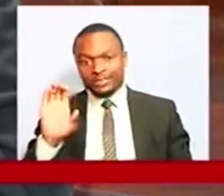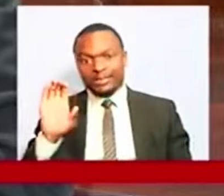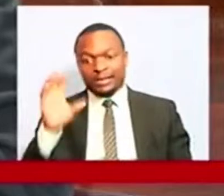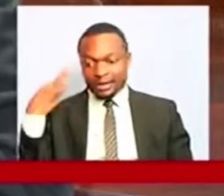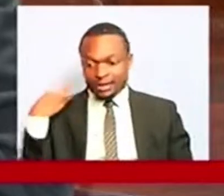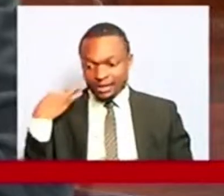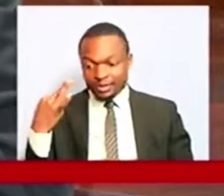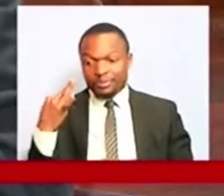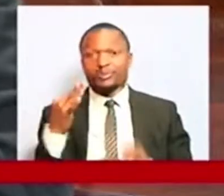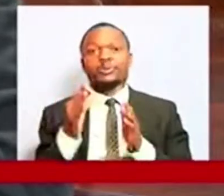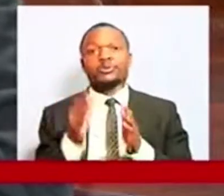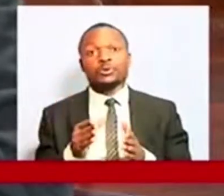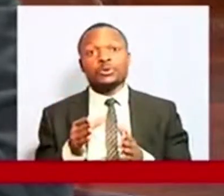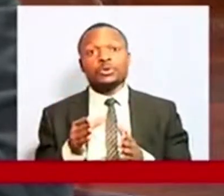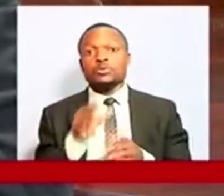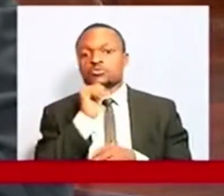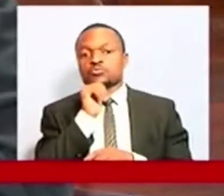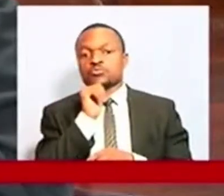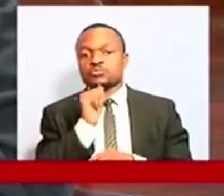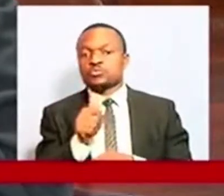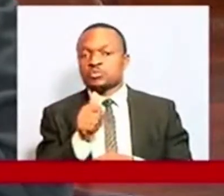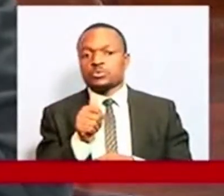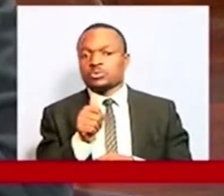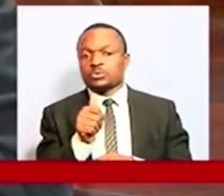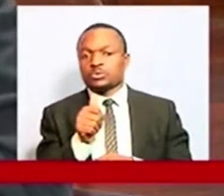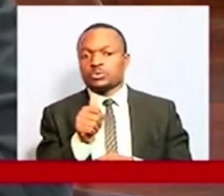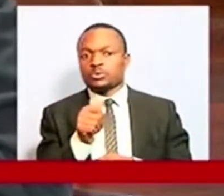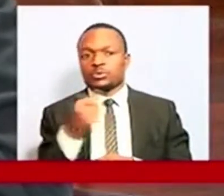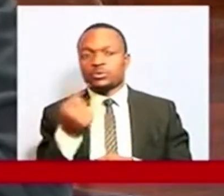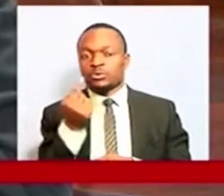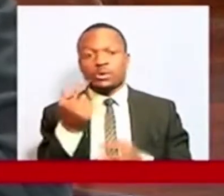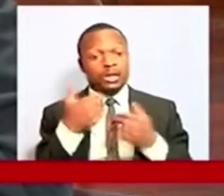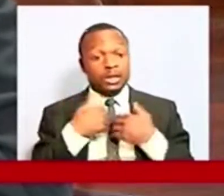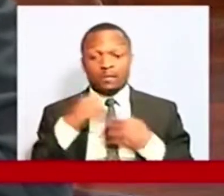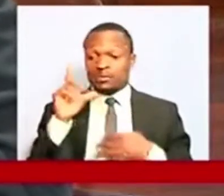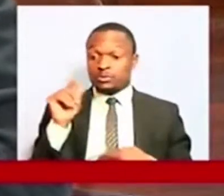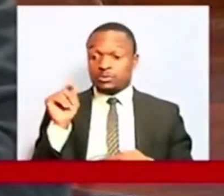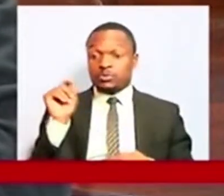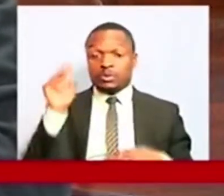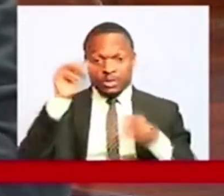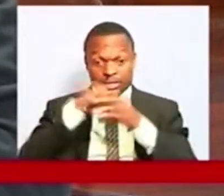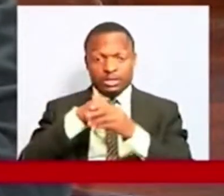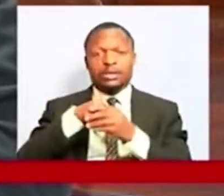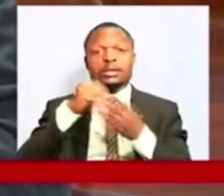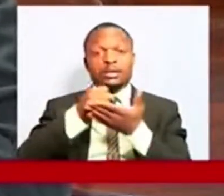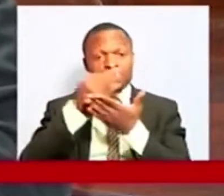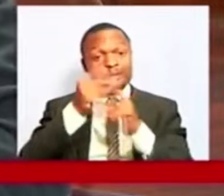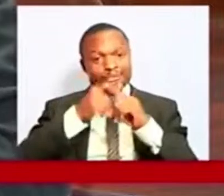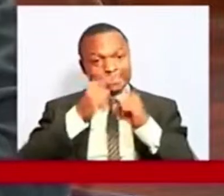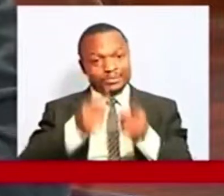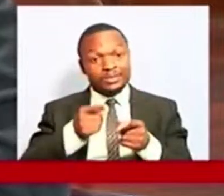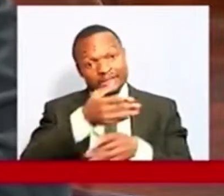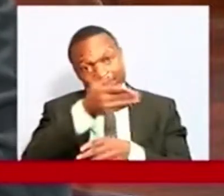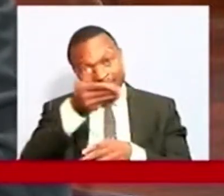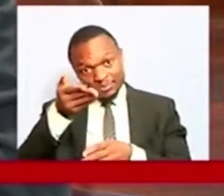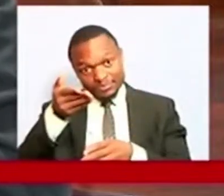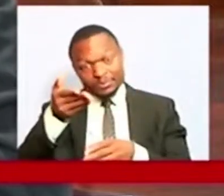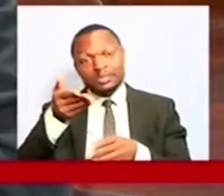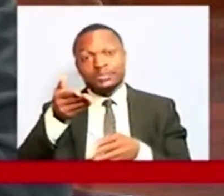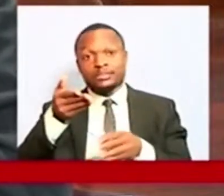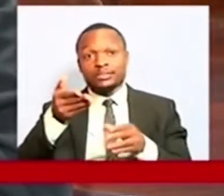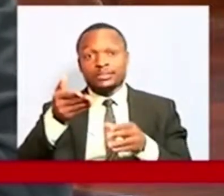applicants, you will not only end up with 20 in Zambia? There should have been a feedback.